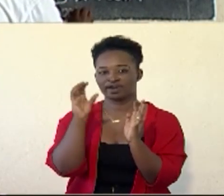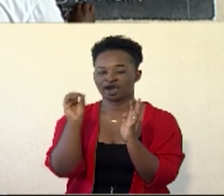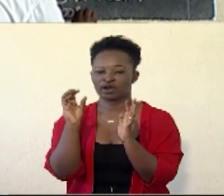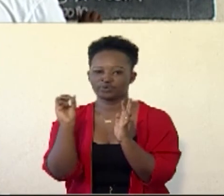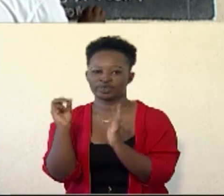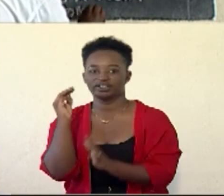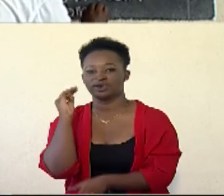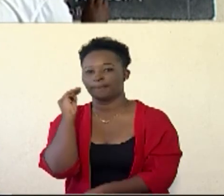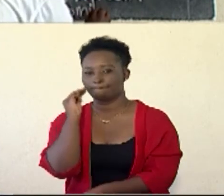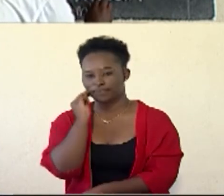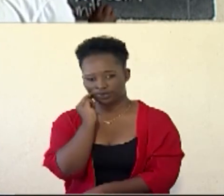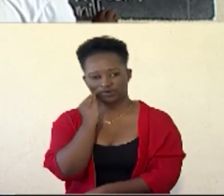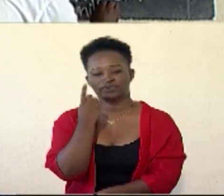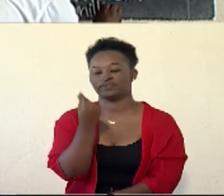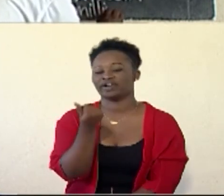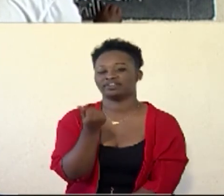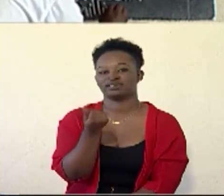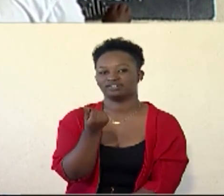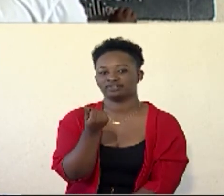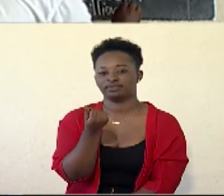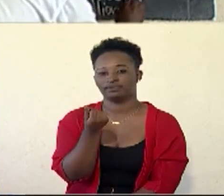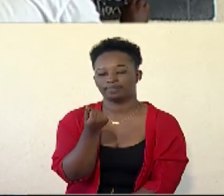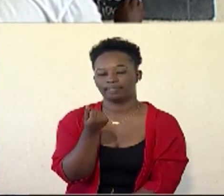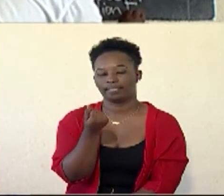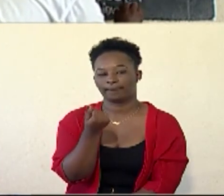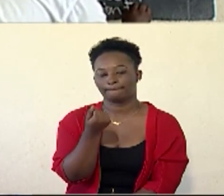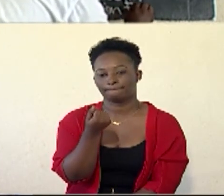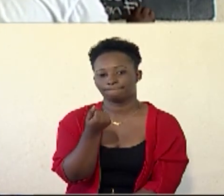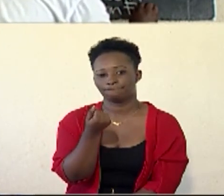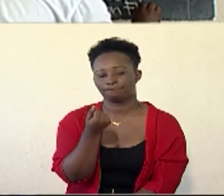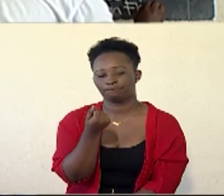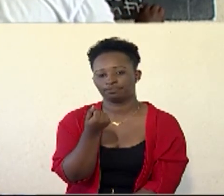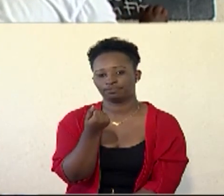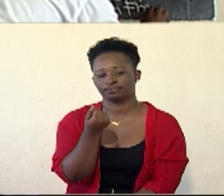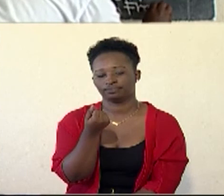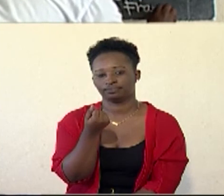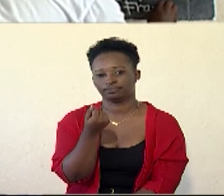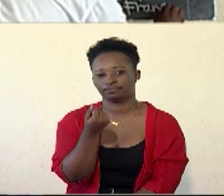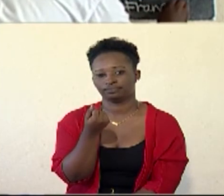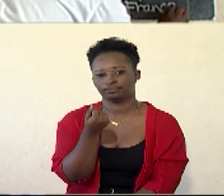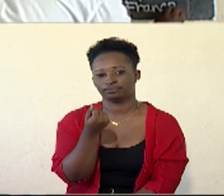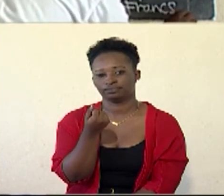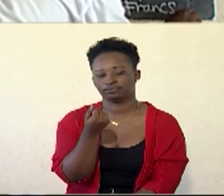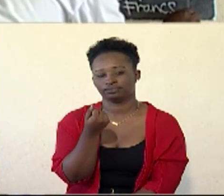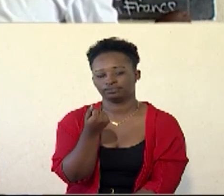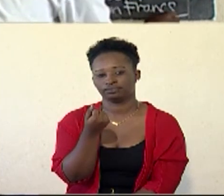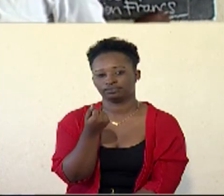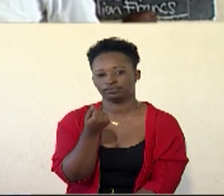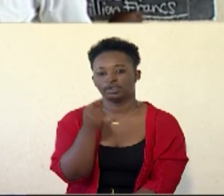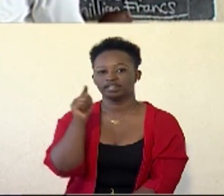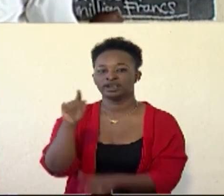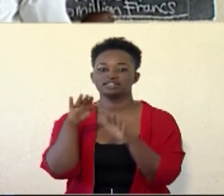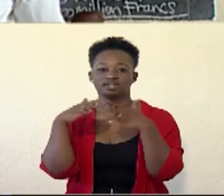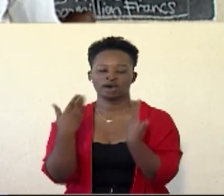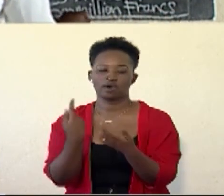500 million francs. Is equal to 500 million francs. That is